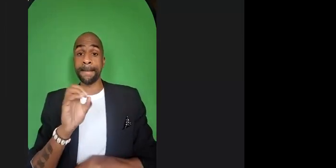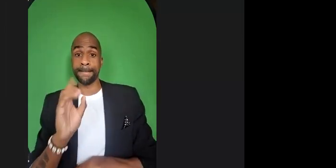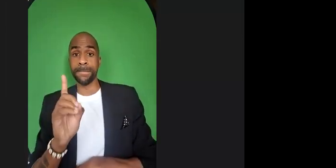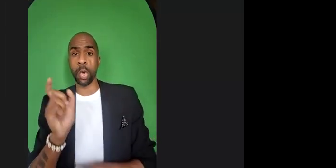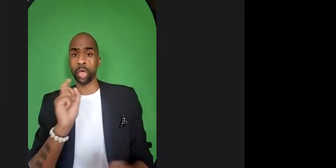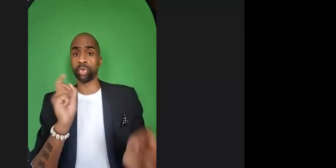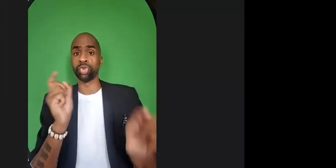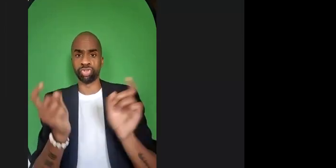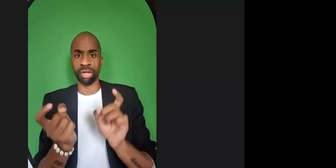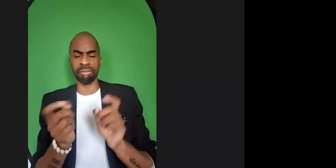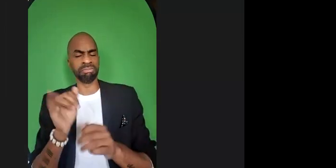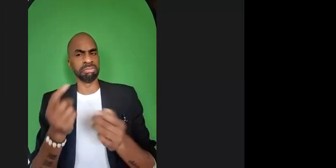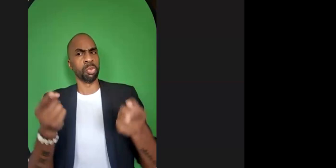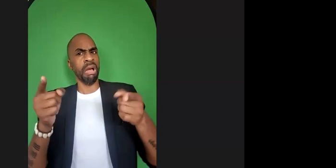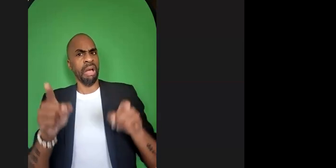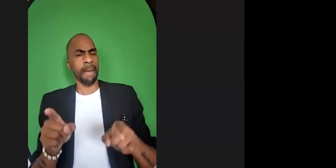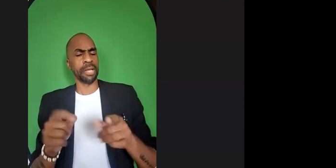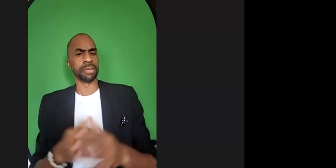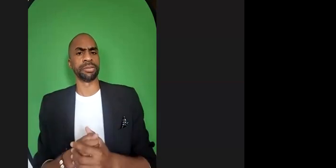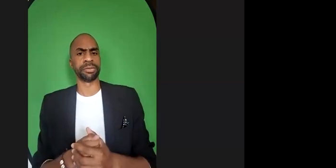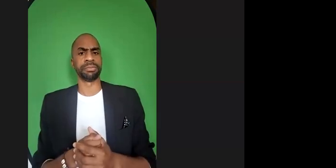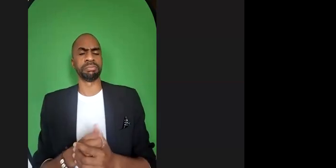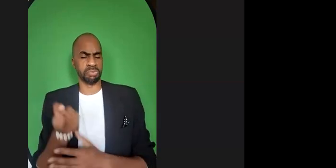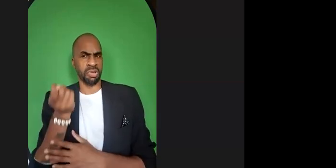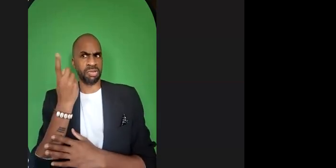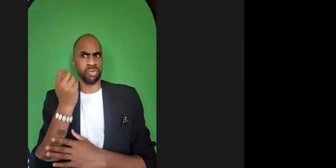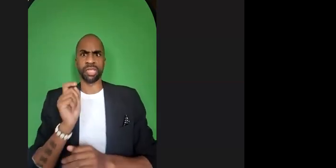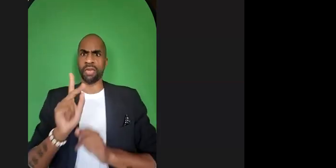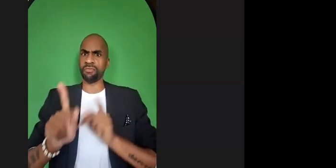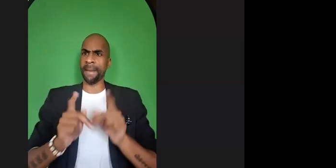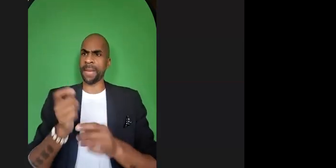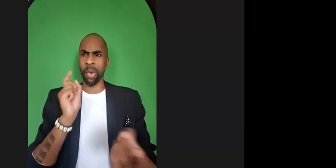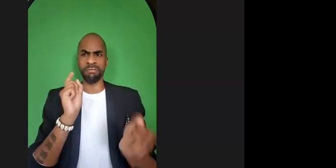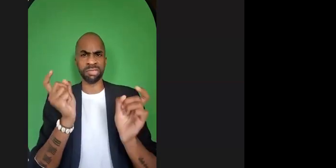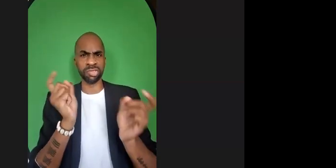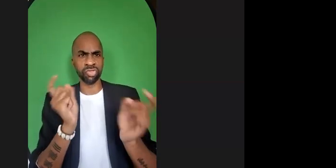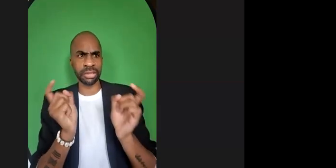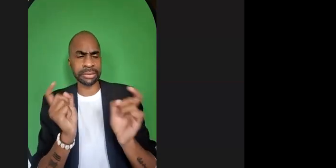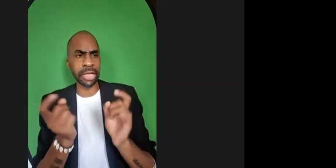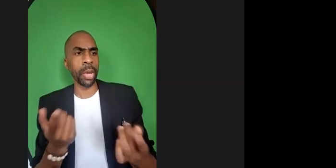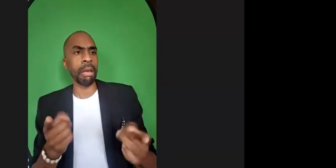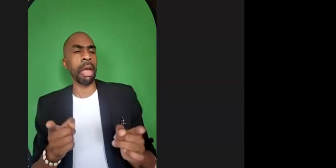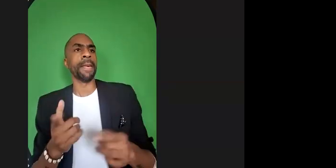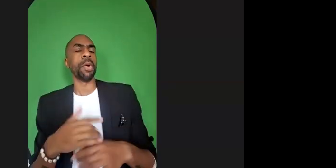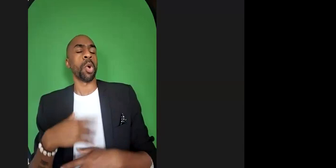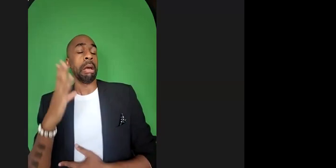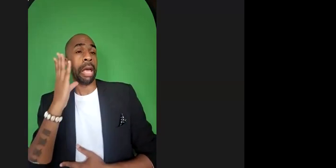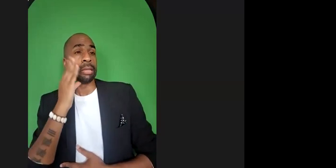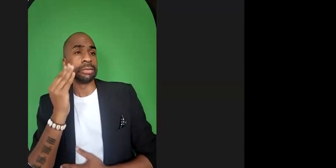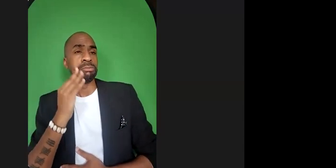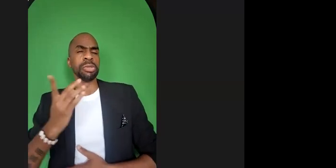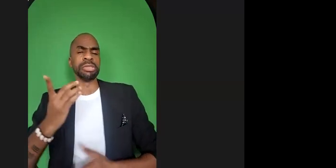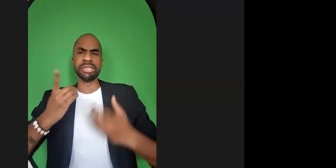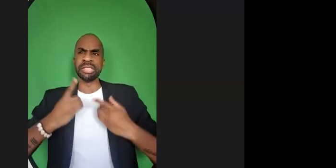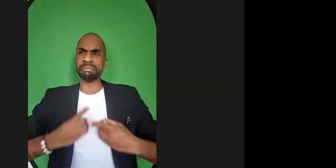illness. Understandably, people going through all of these progressive changes can experience mood depressed or